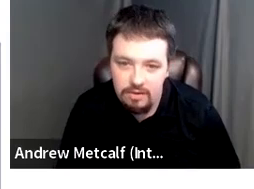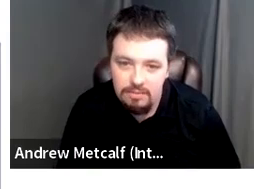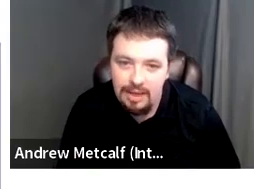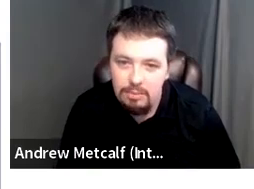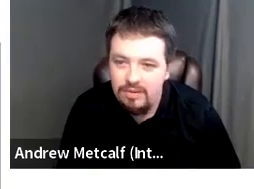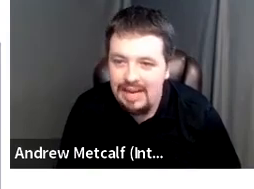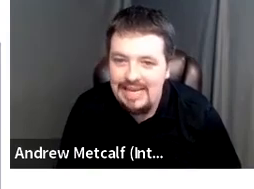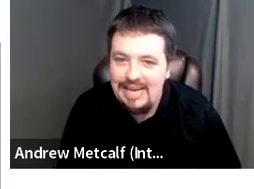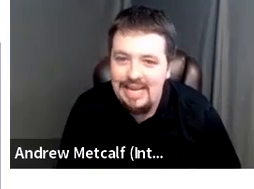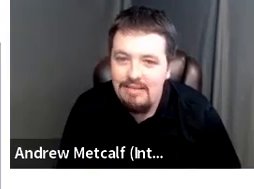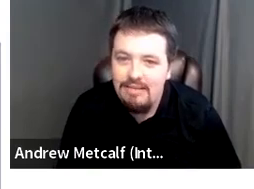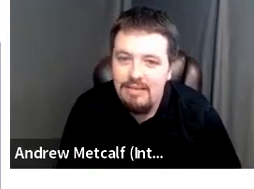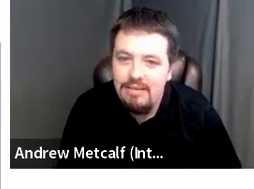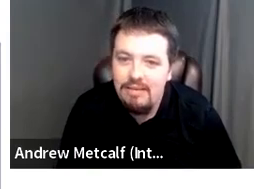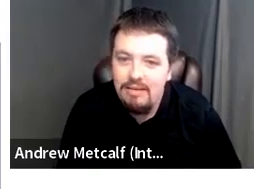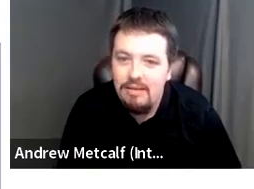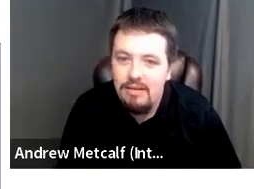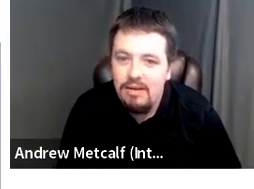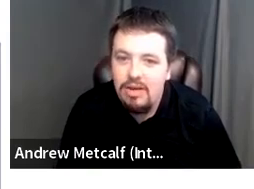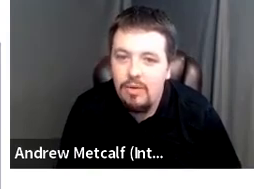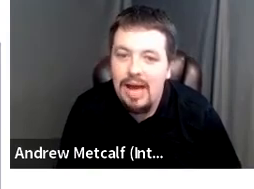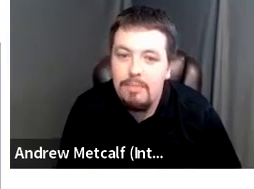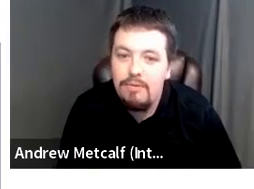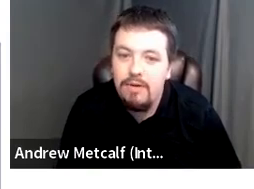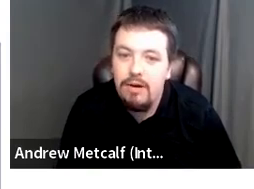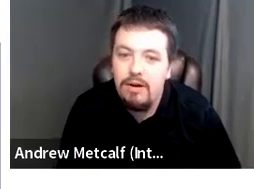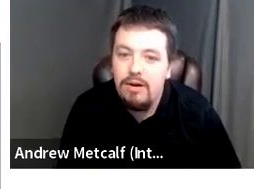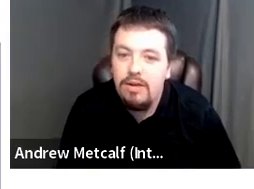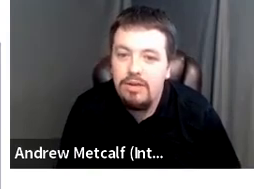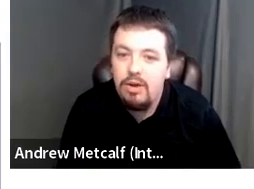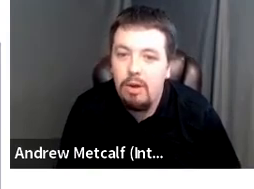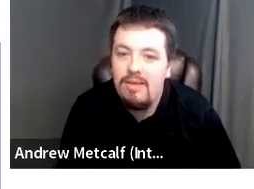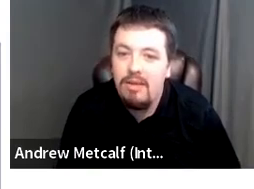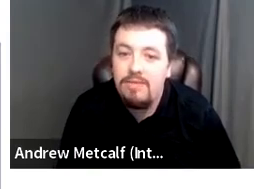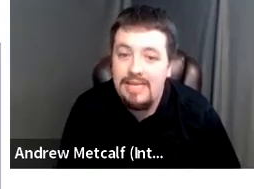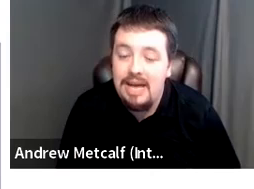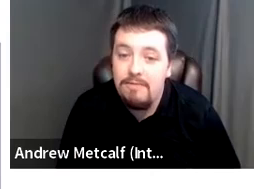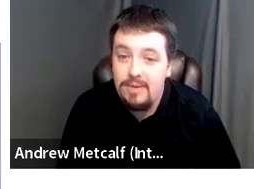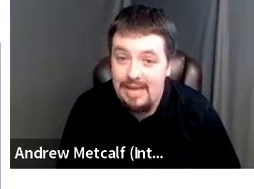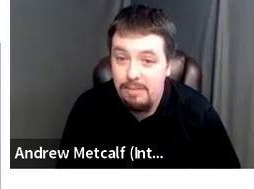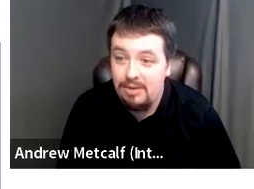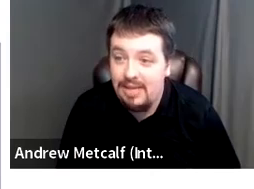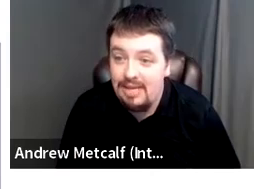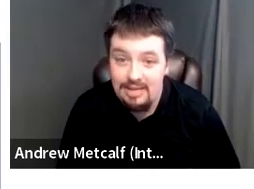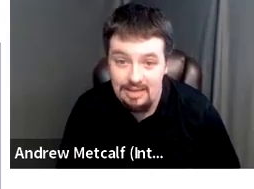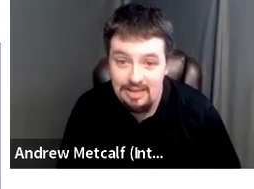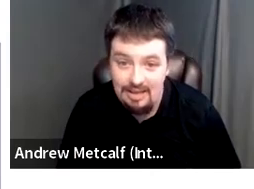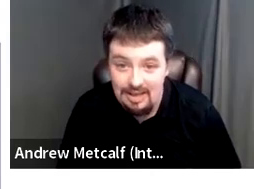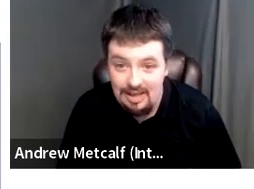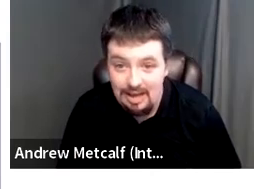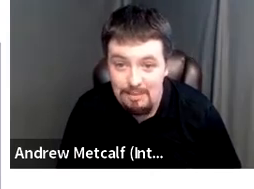So here's some labels and identities. So I prefer to call myself deaf with a capital